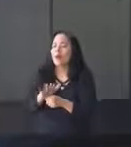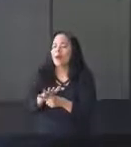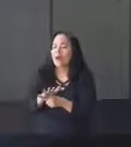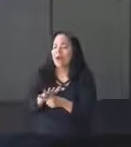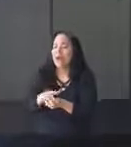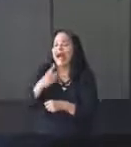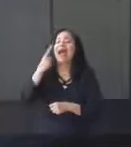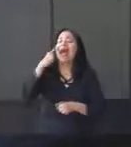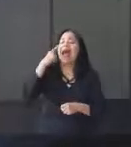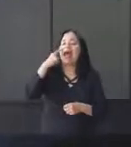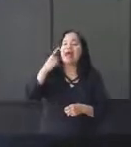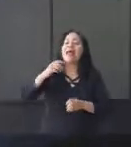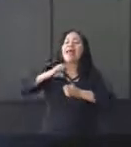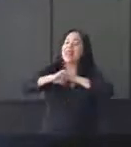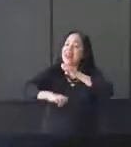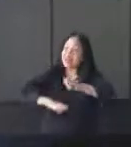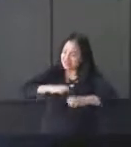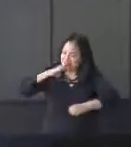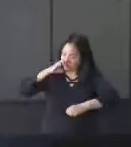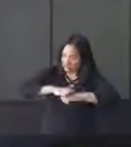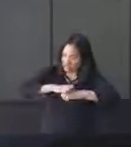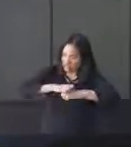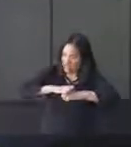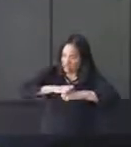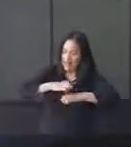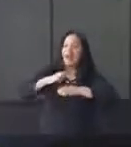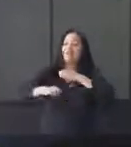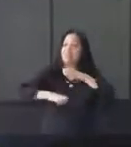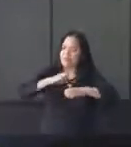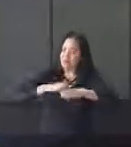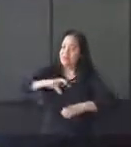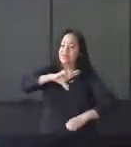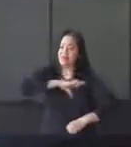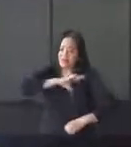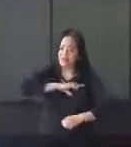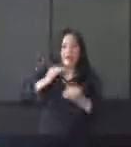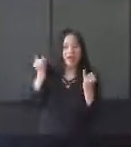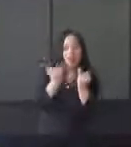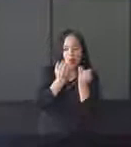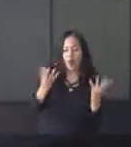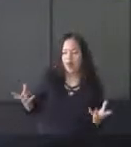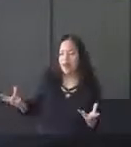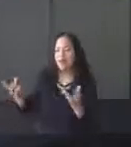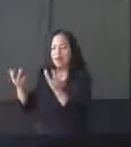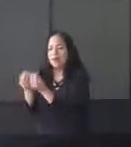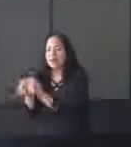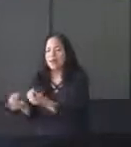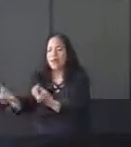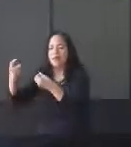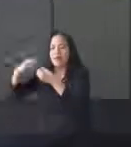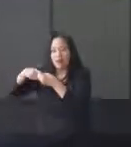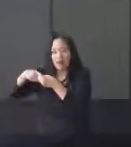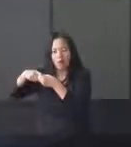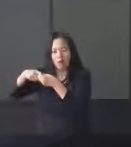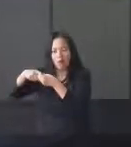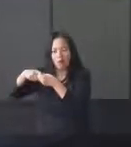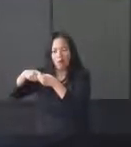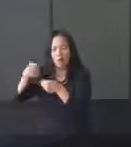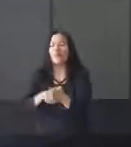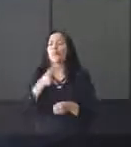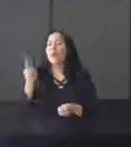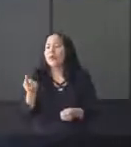reflection, the corporate world, the private sector, that